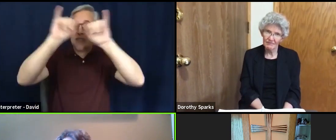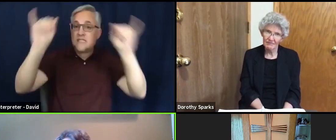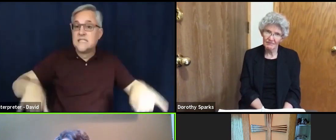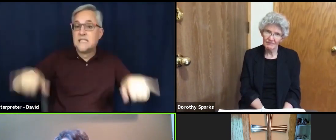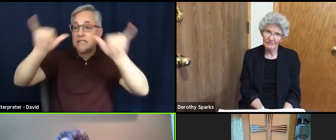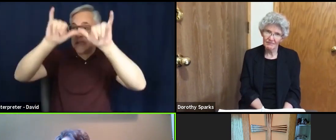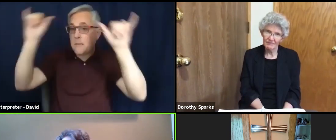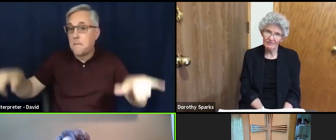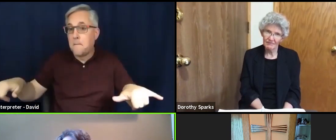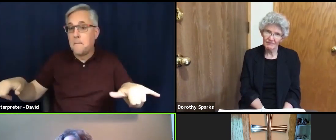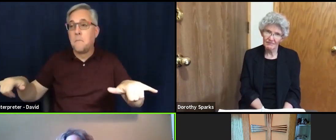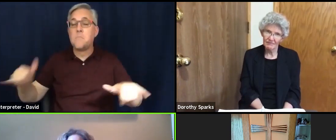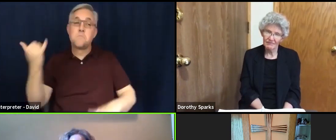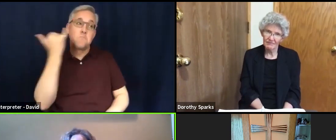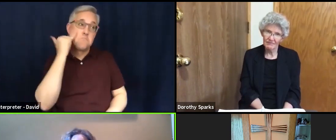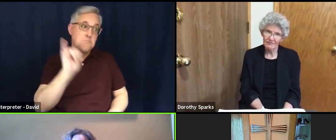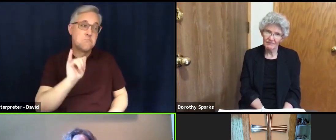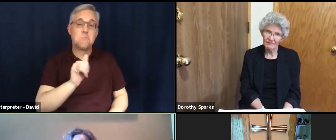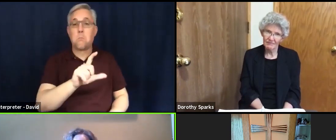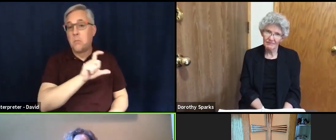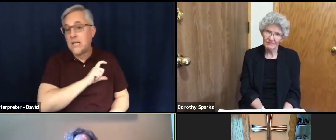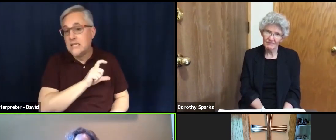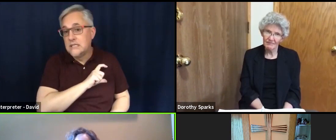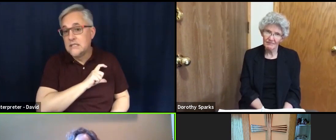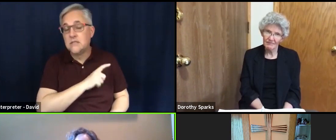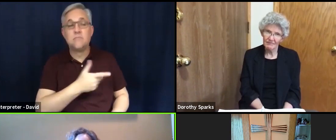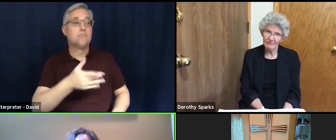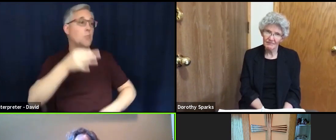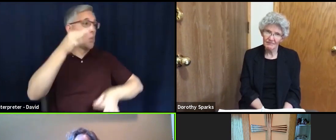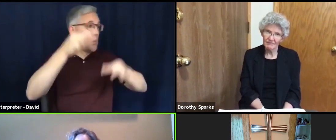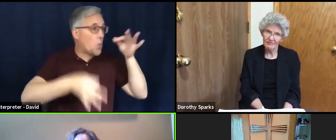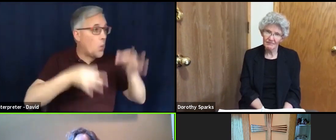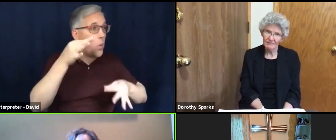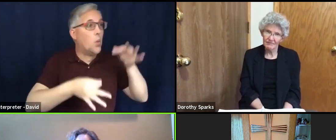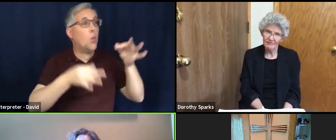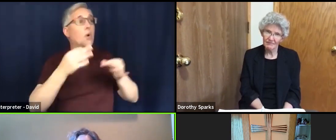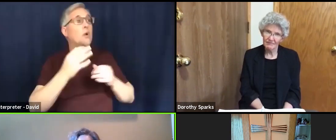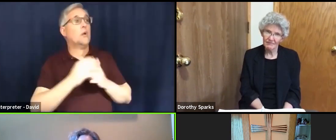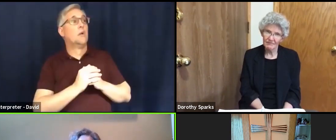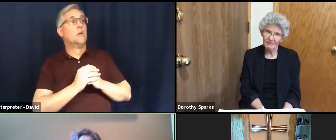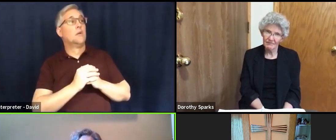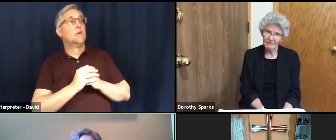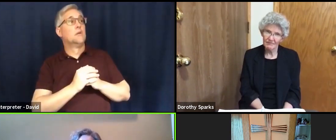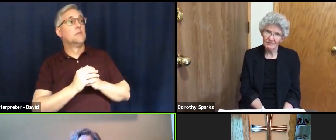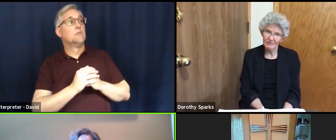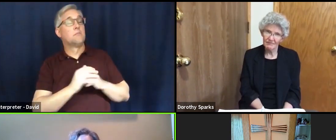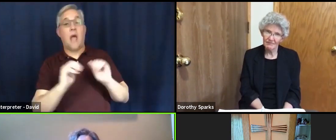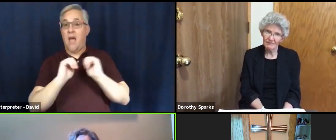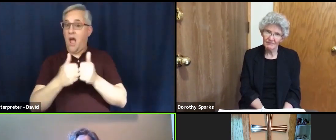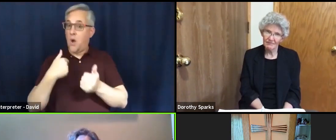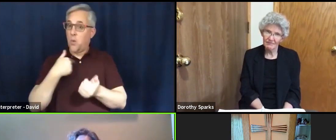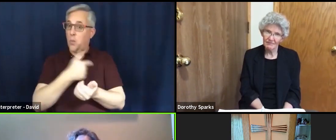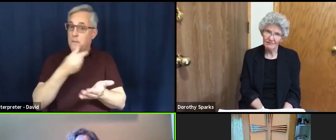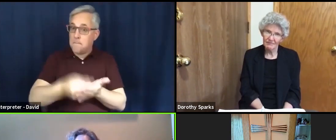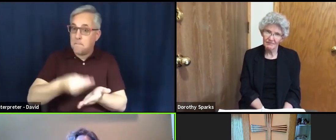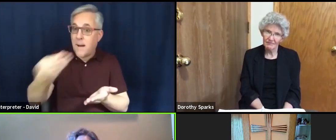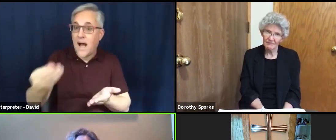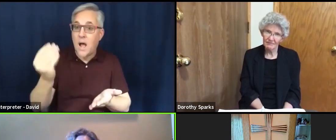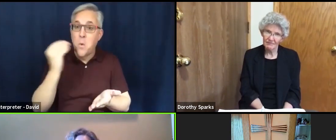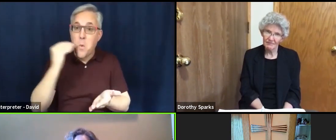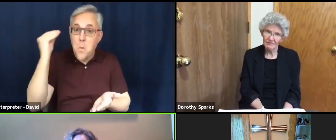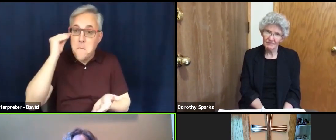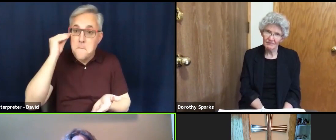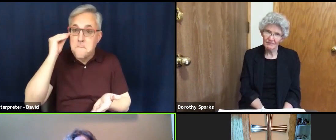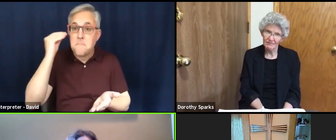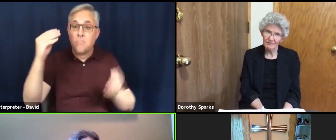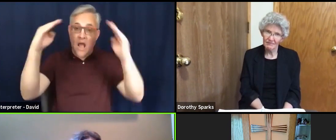or the court systems or the ways that we buy and sell homes,